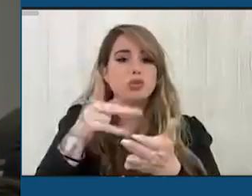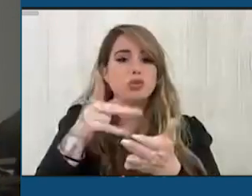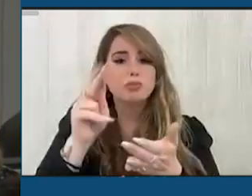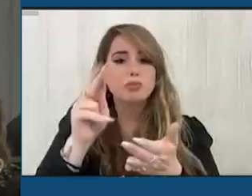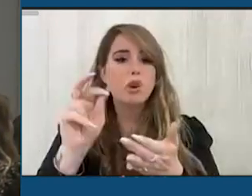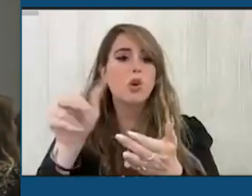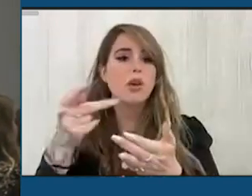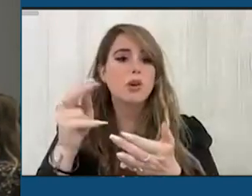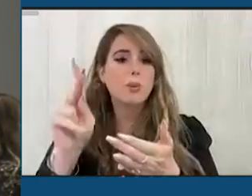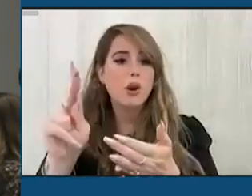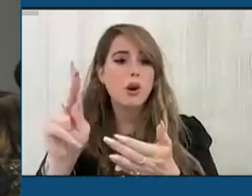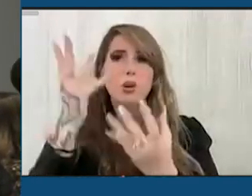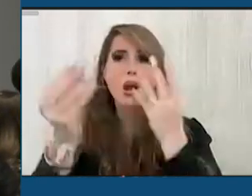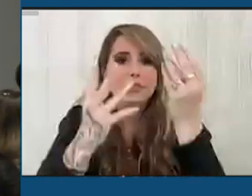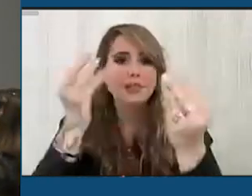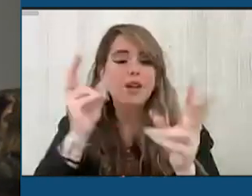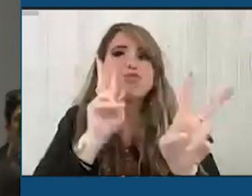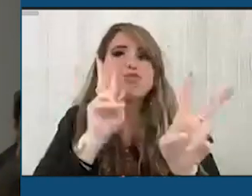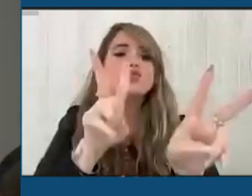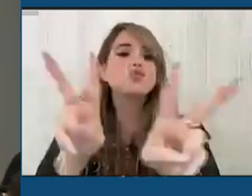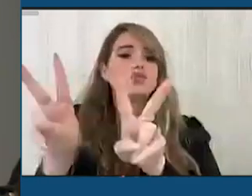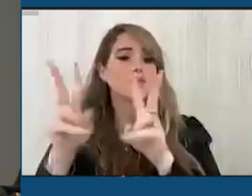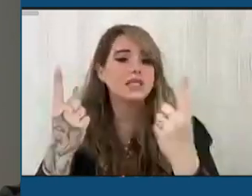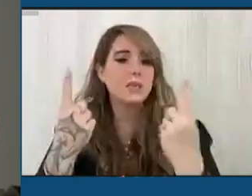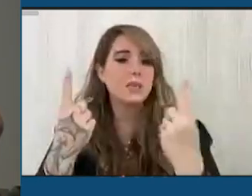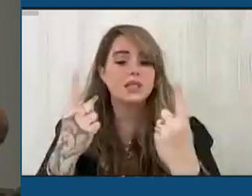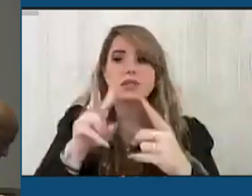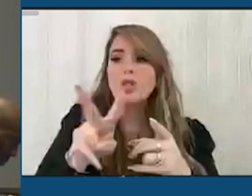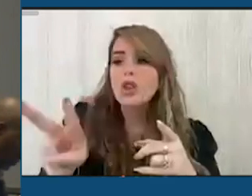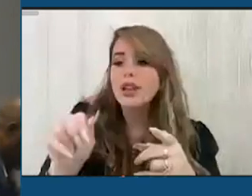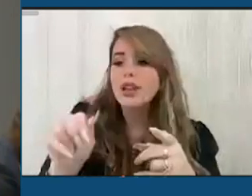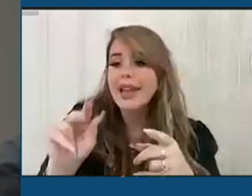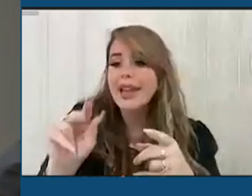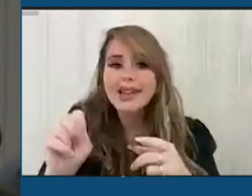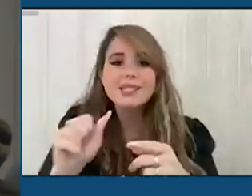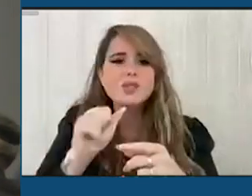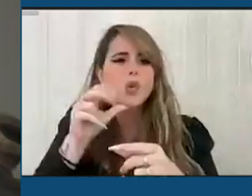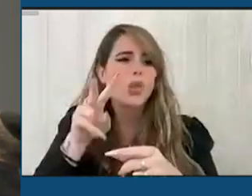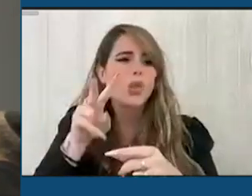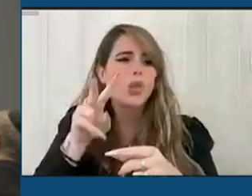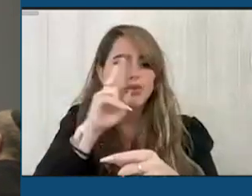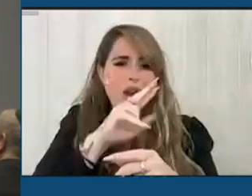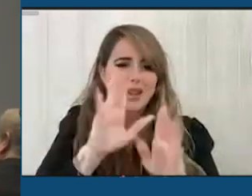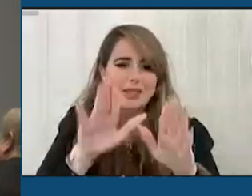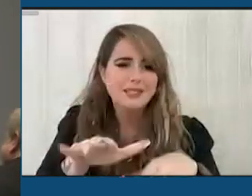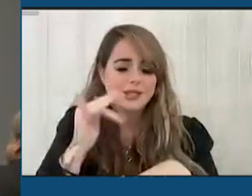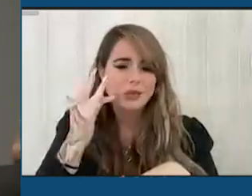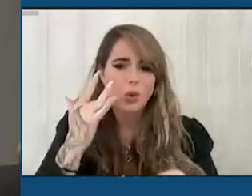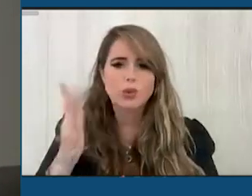Get outside. Just look at something. Look at the ants. Don't look at the rats, because those are kind of gross.